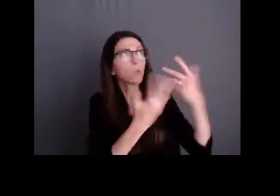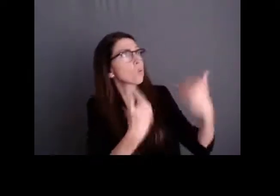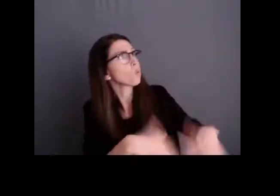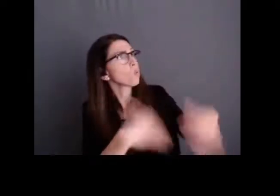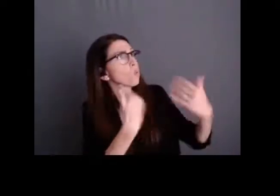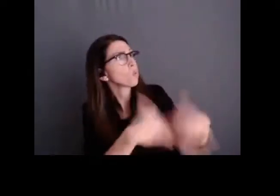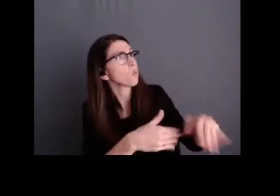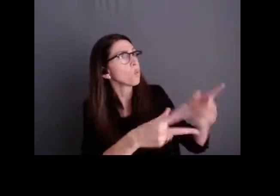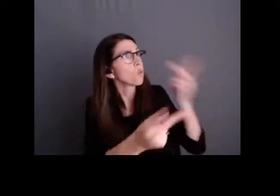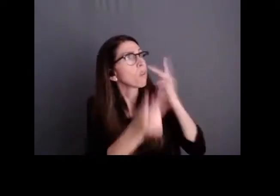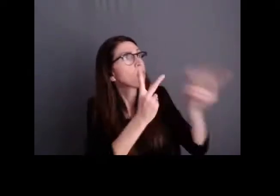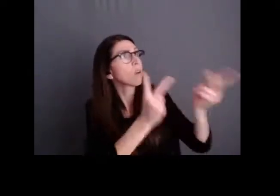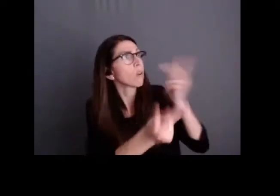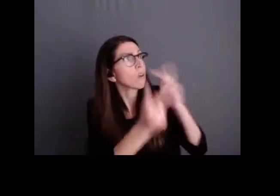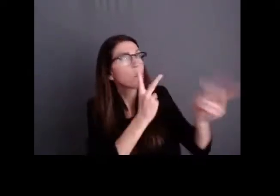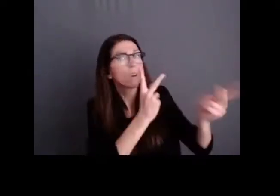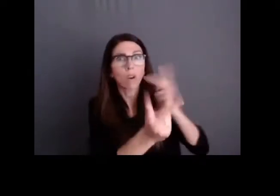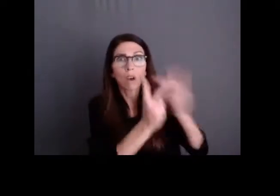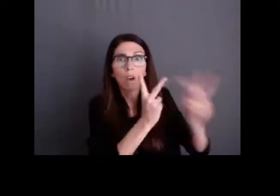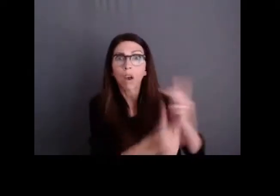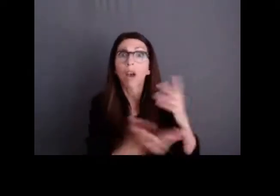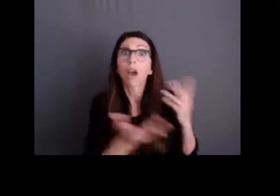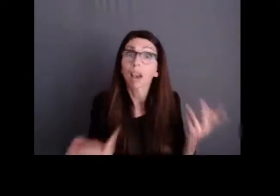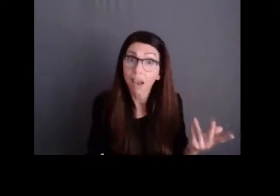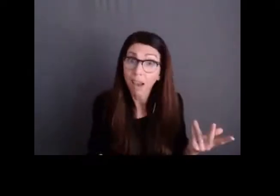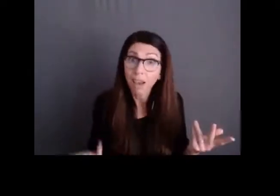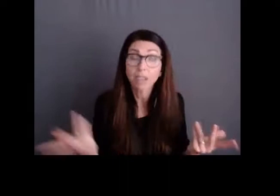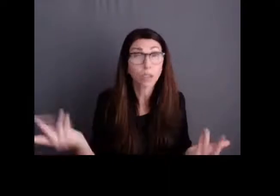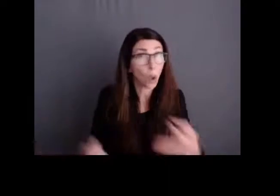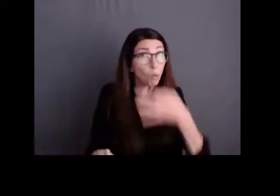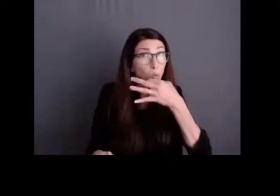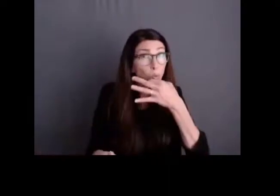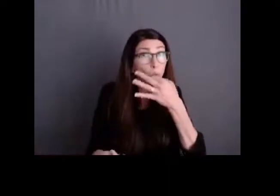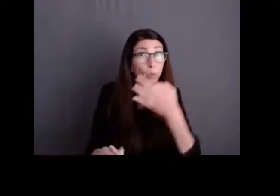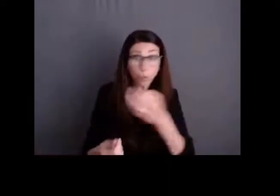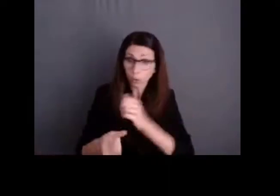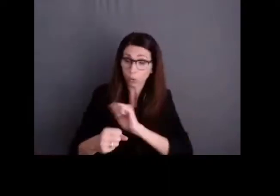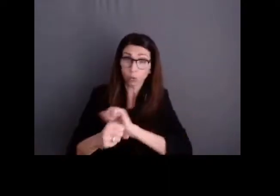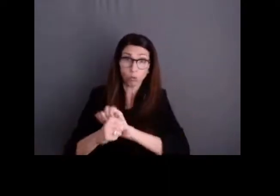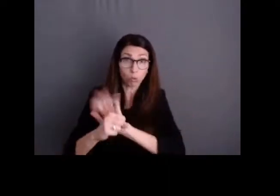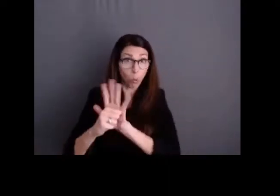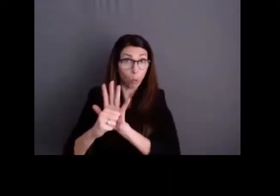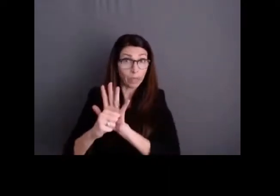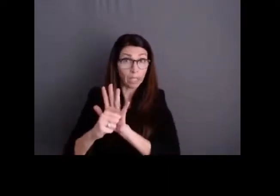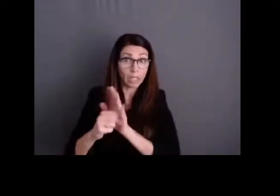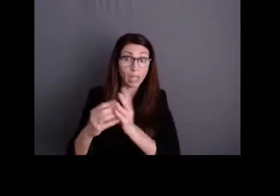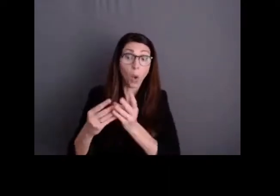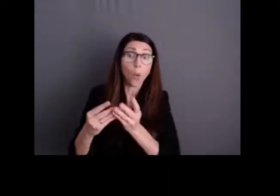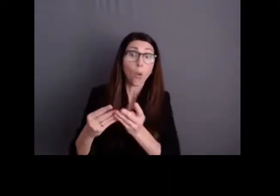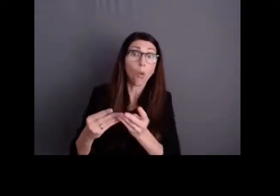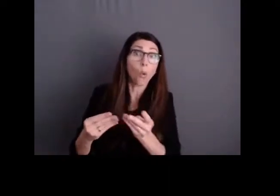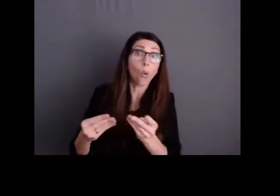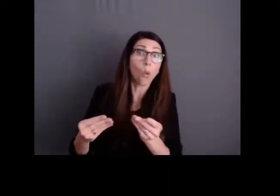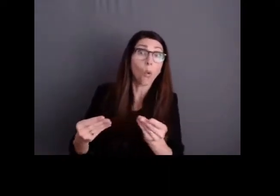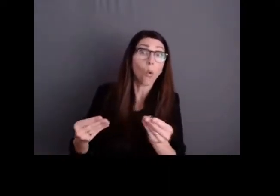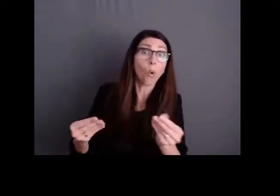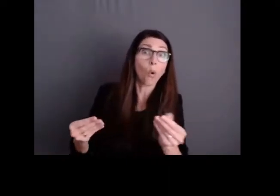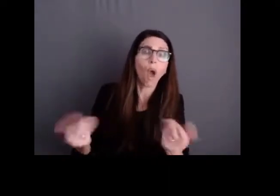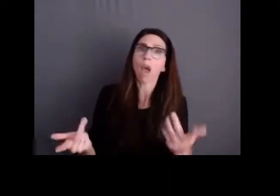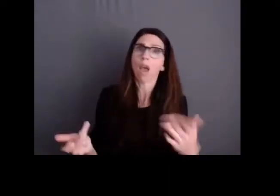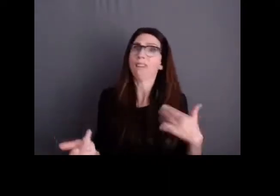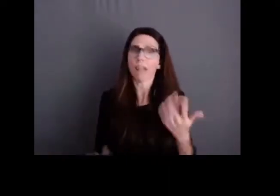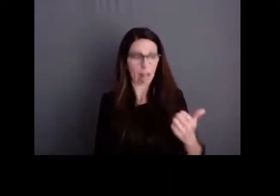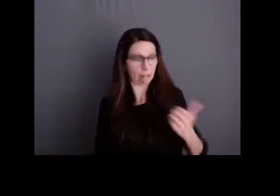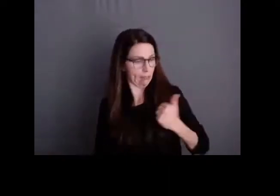COVID, because at the same time as we're coming out of COVID, Canada is coming out with the